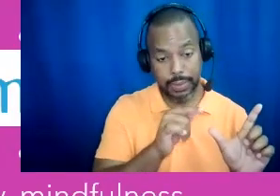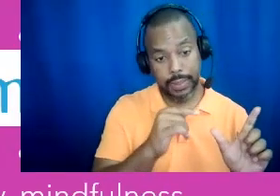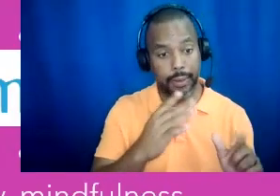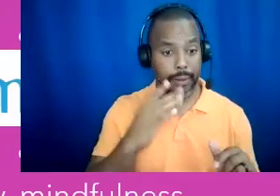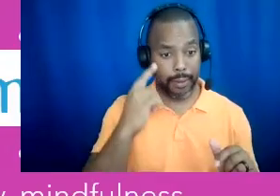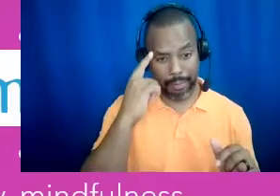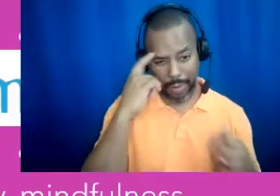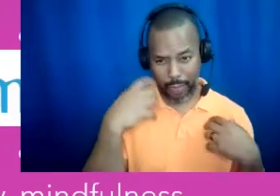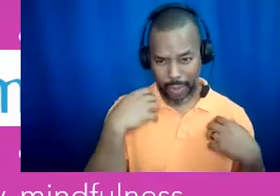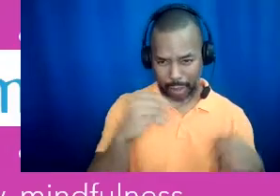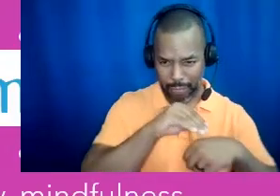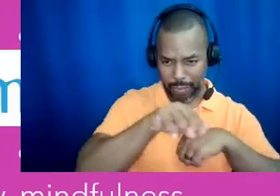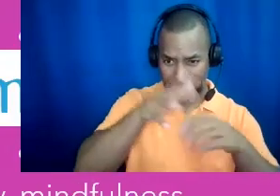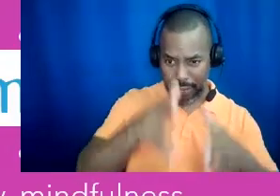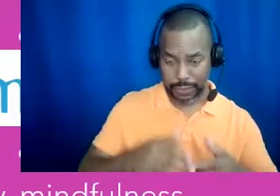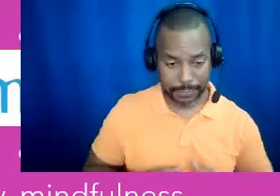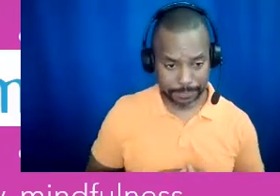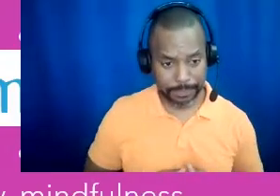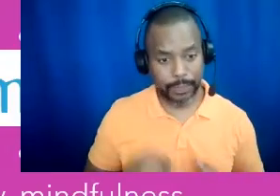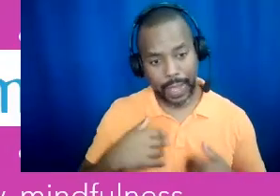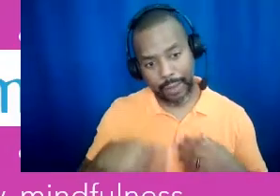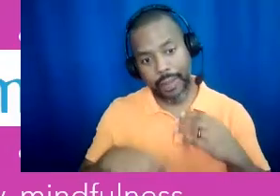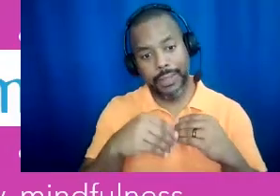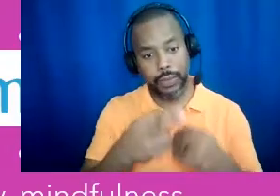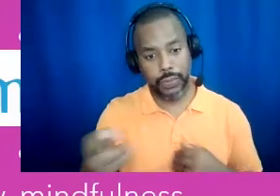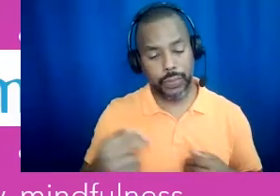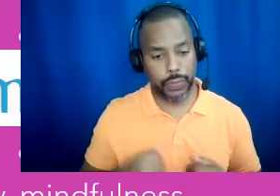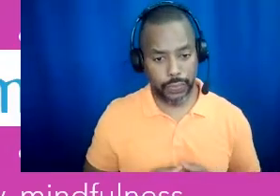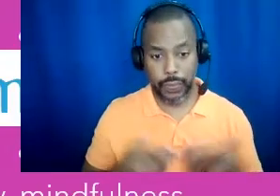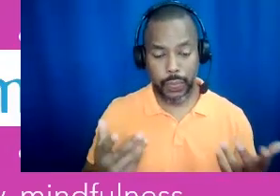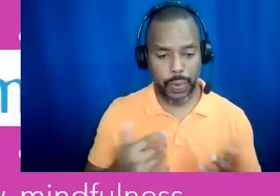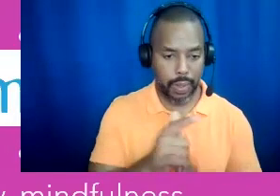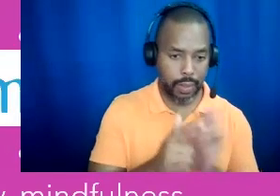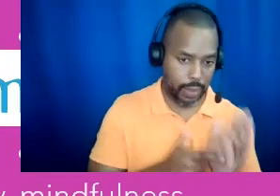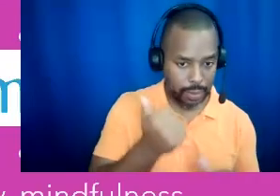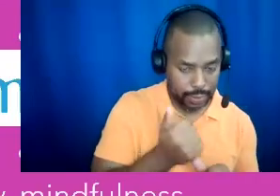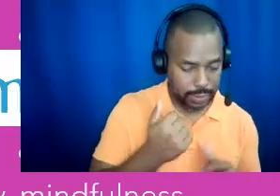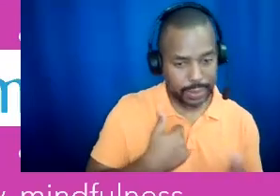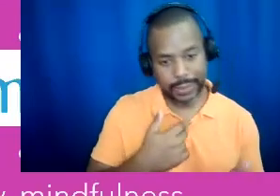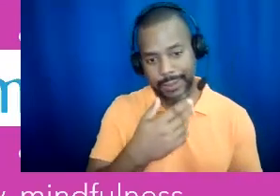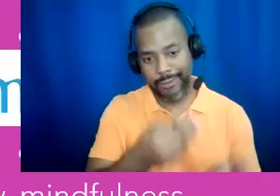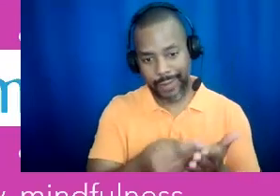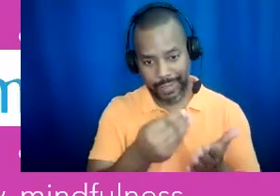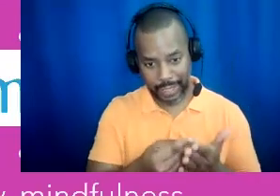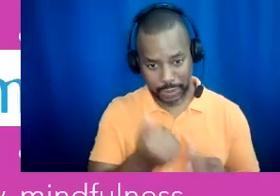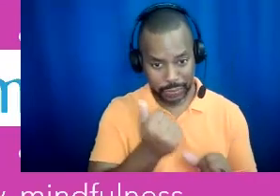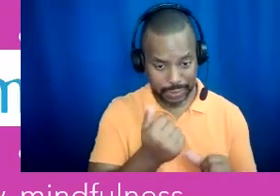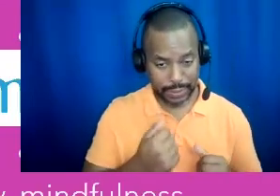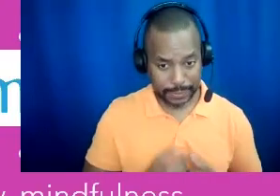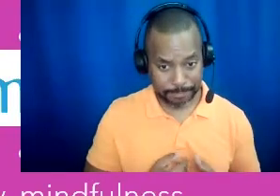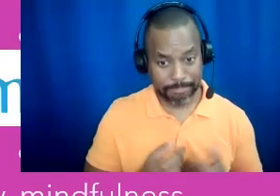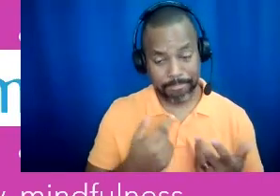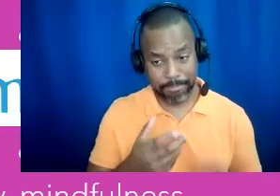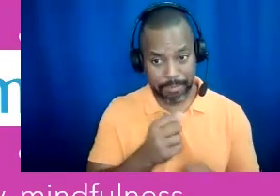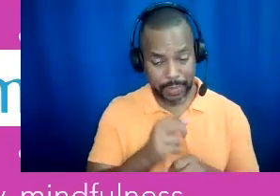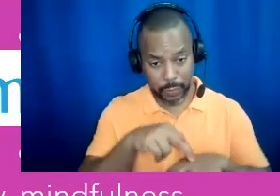feature. Again, you have additional resources such as legal assist, financial assist that can assist you with things like getting a